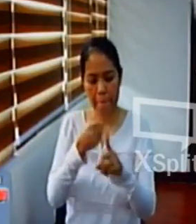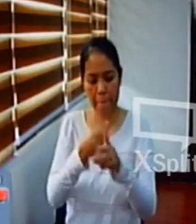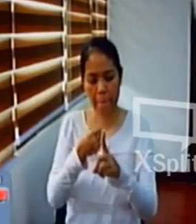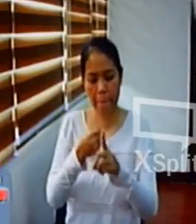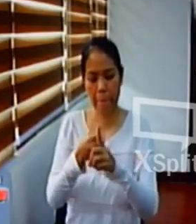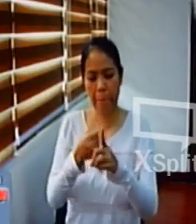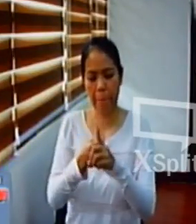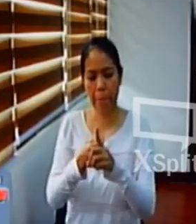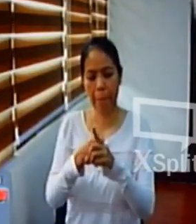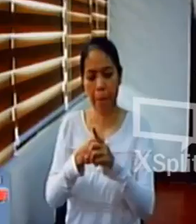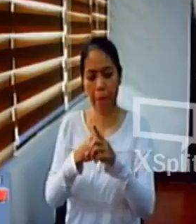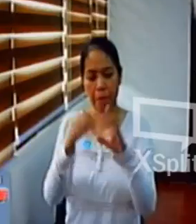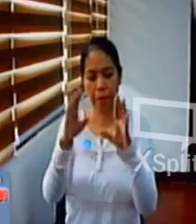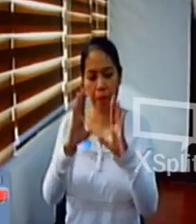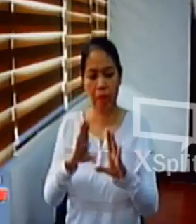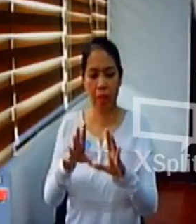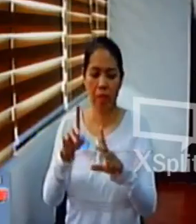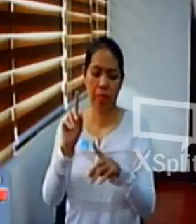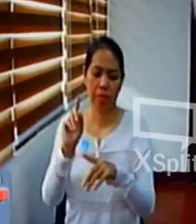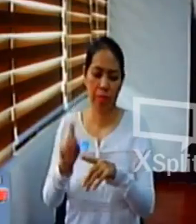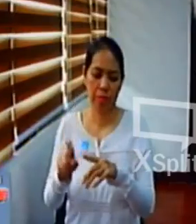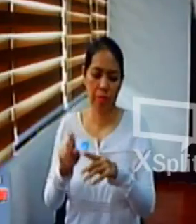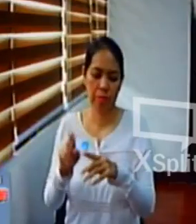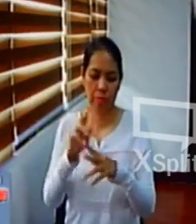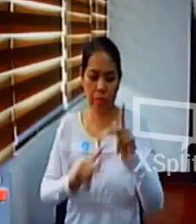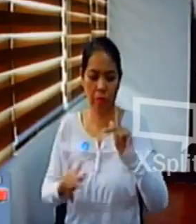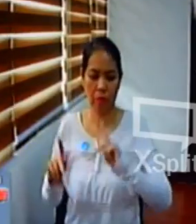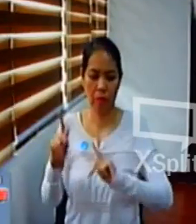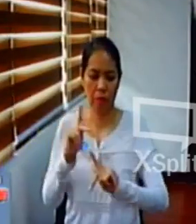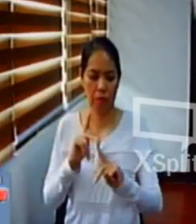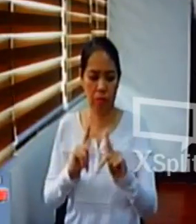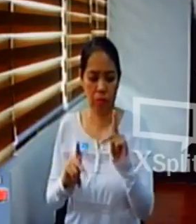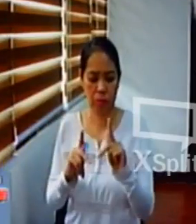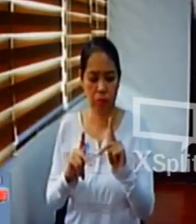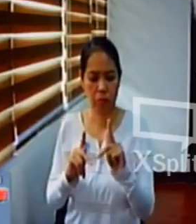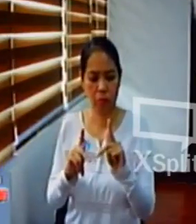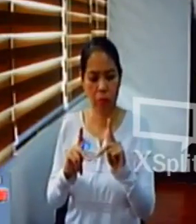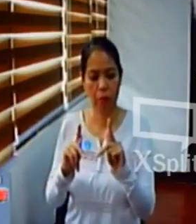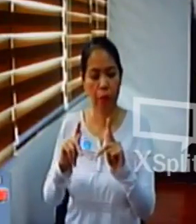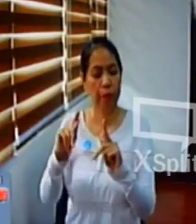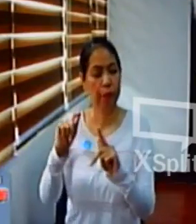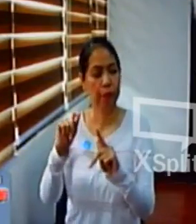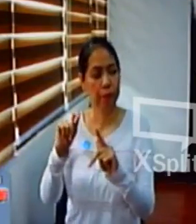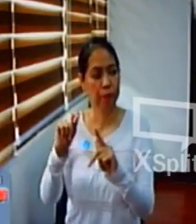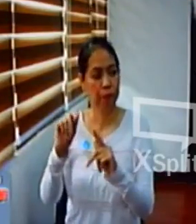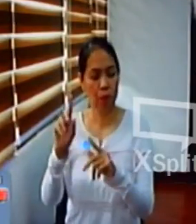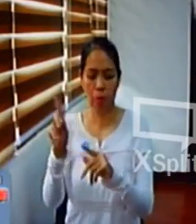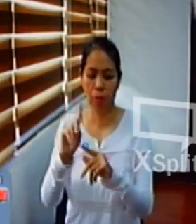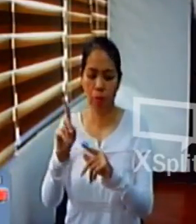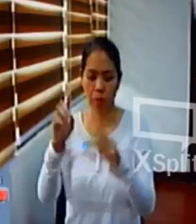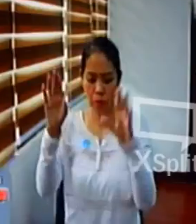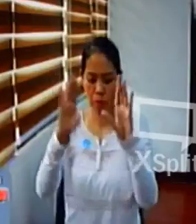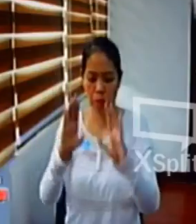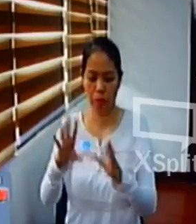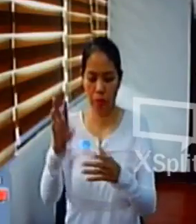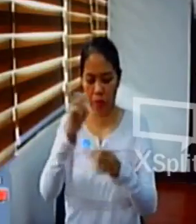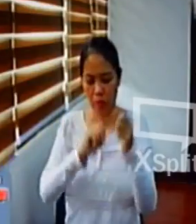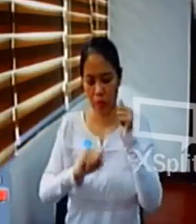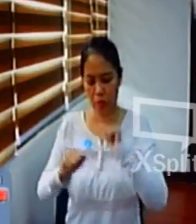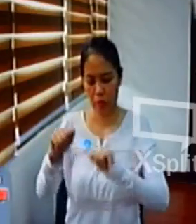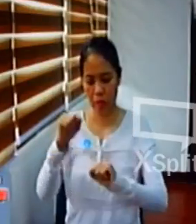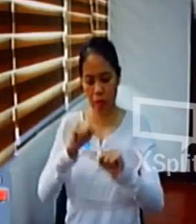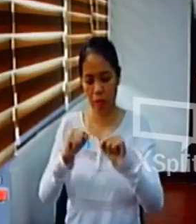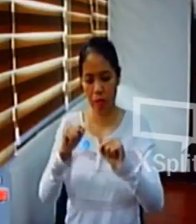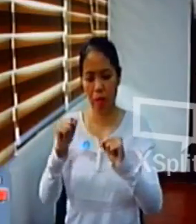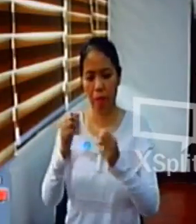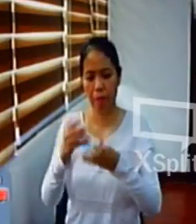perform mitigation in accordance with what climate science provides and demands. And not